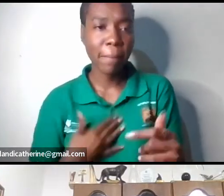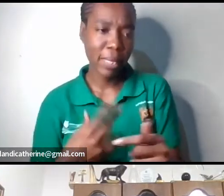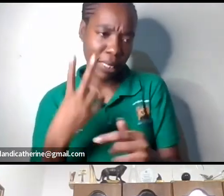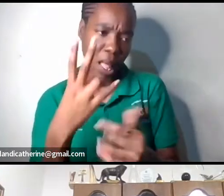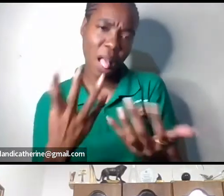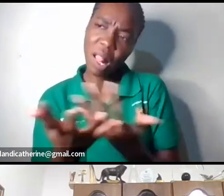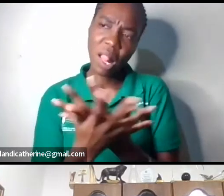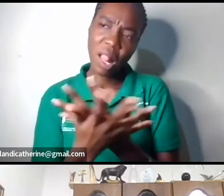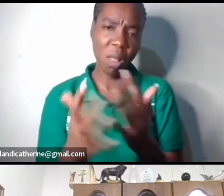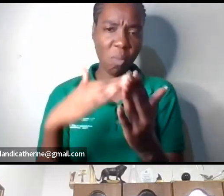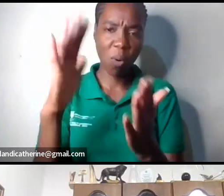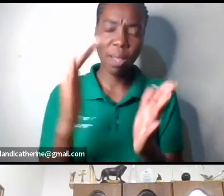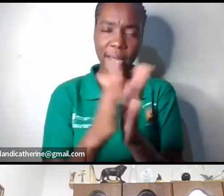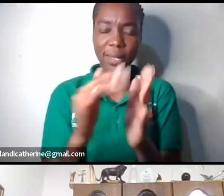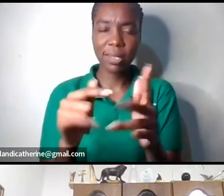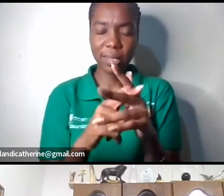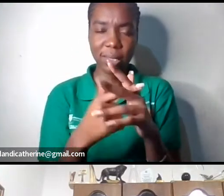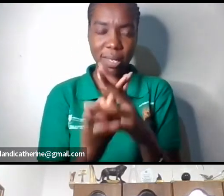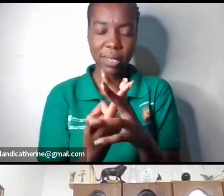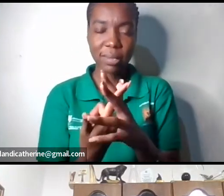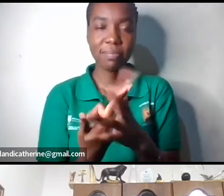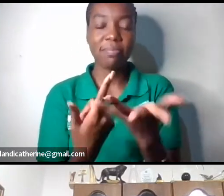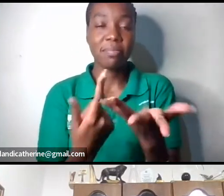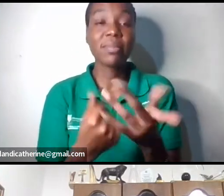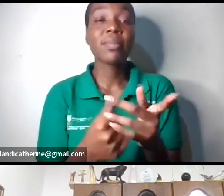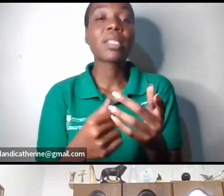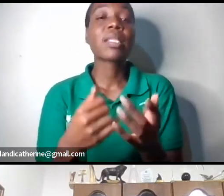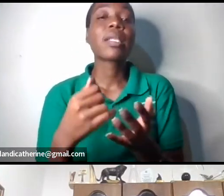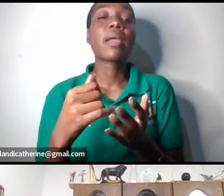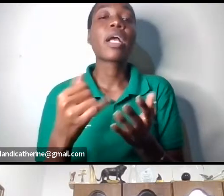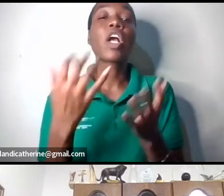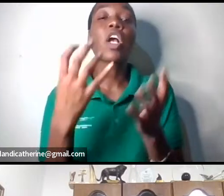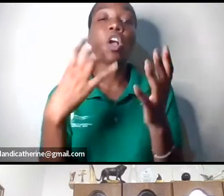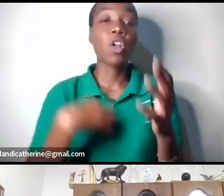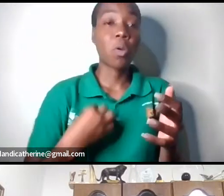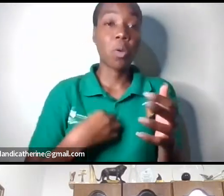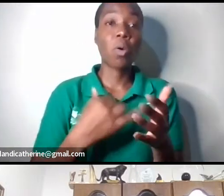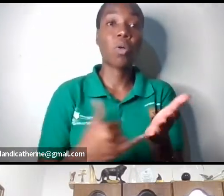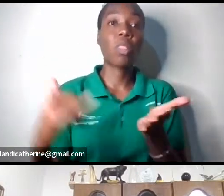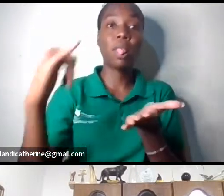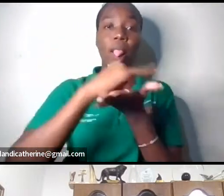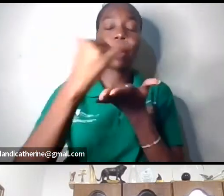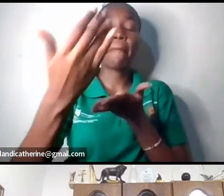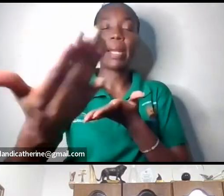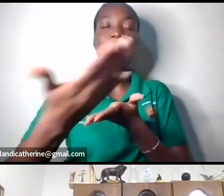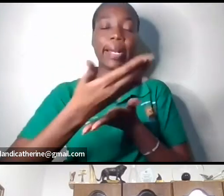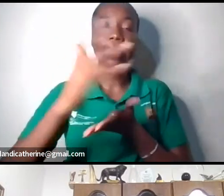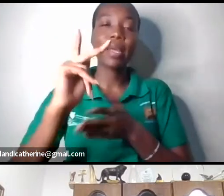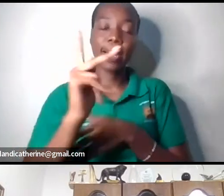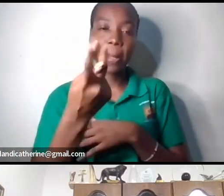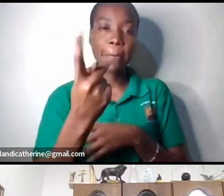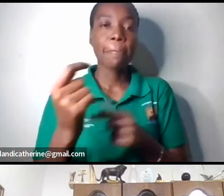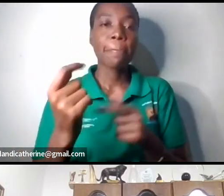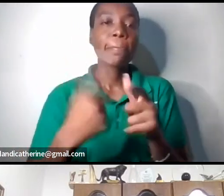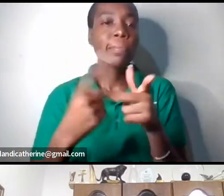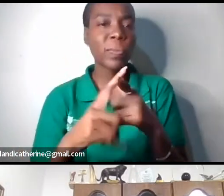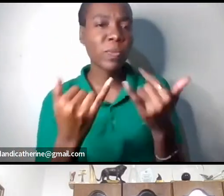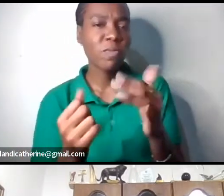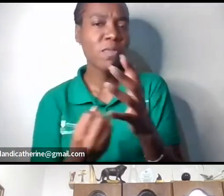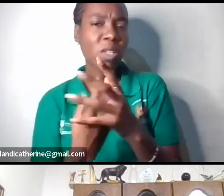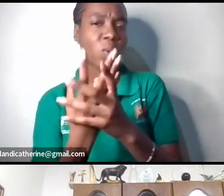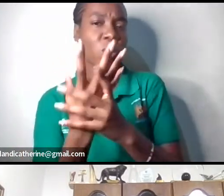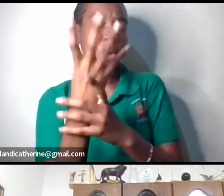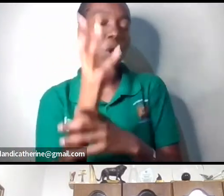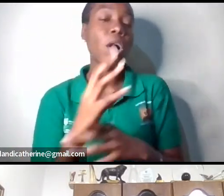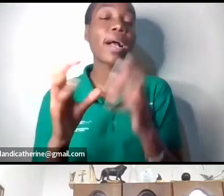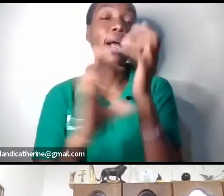just importing clothes. They went into manufacturing. They grew. I think they are in a few countries. I remember they were